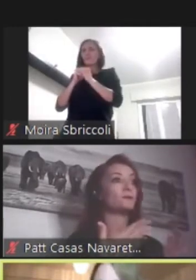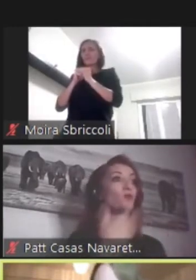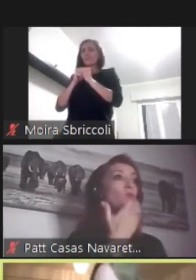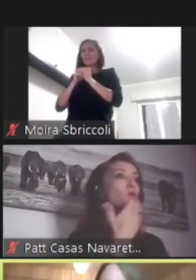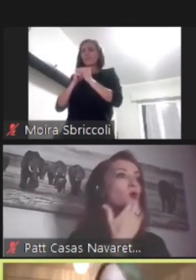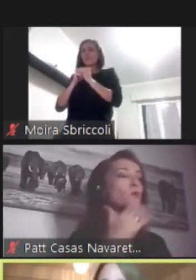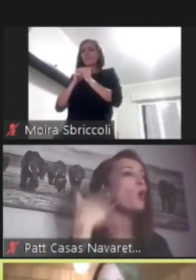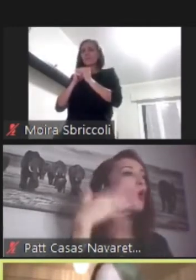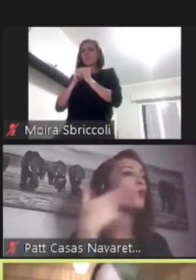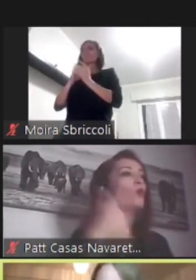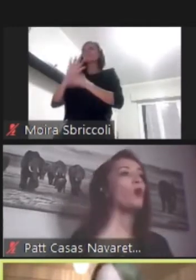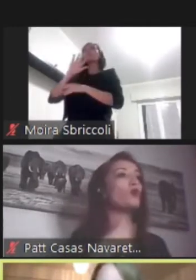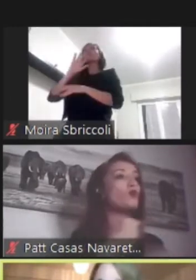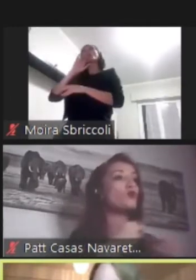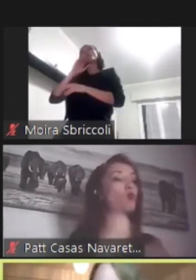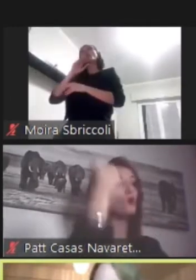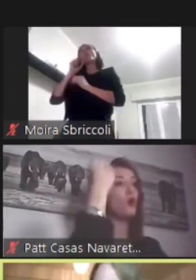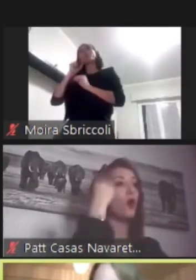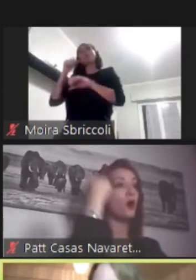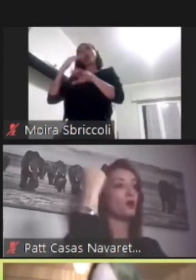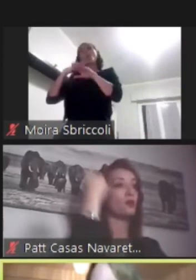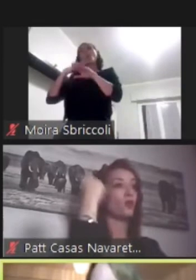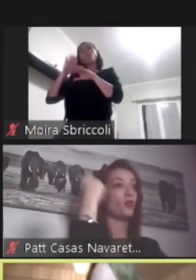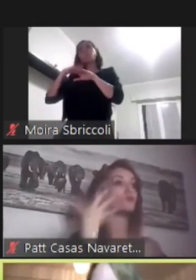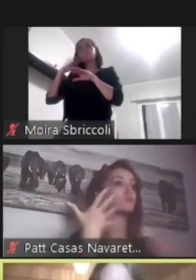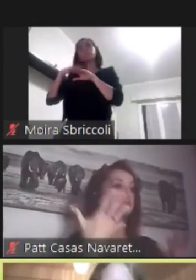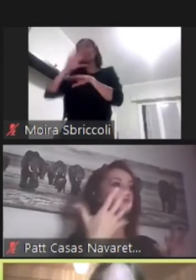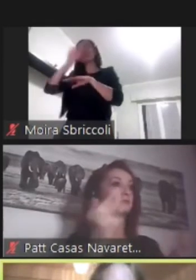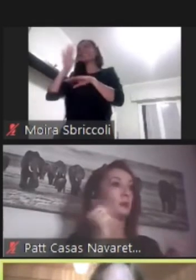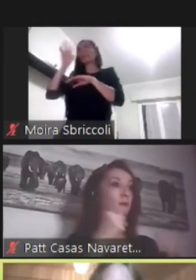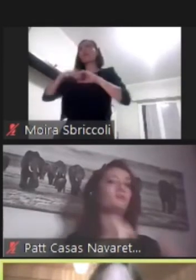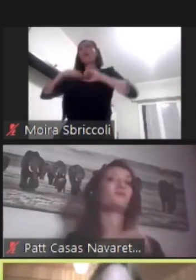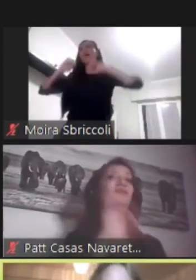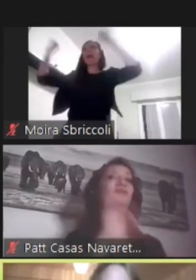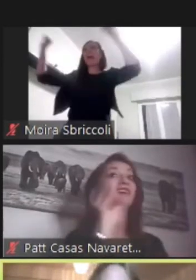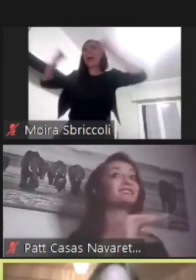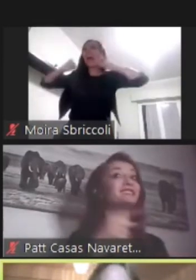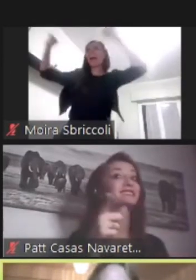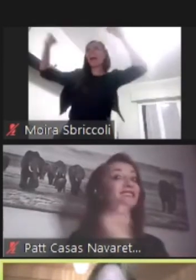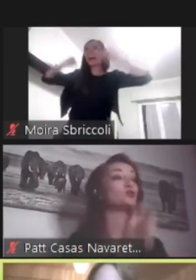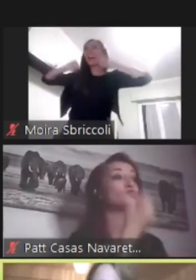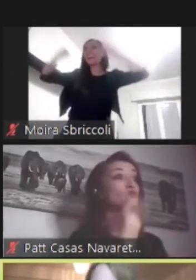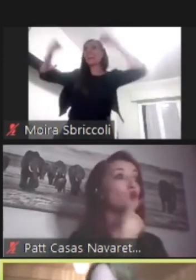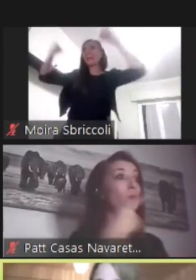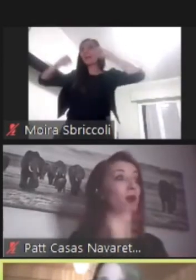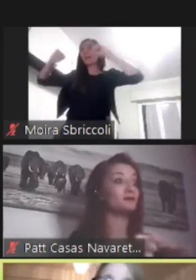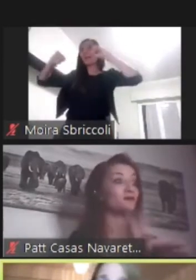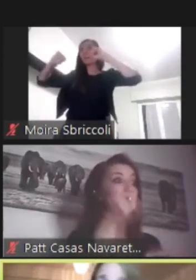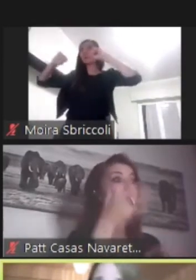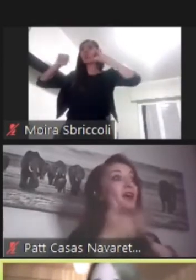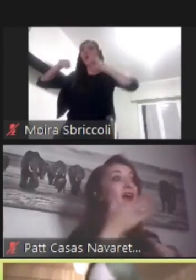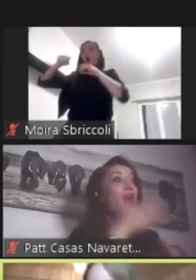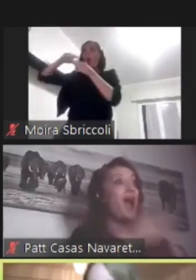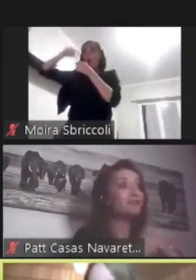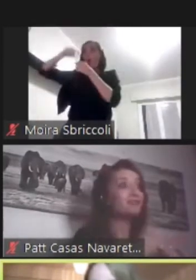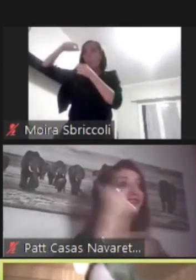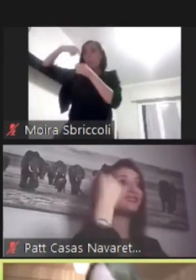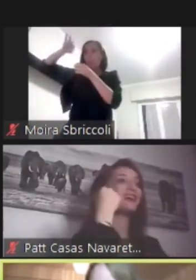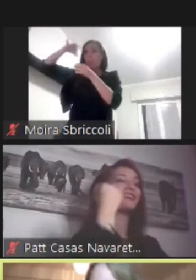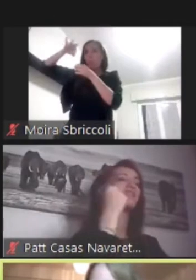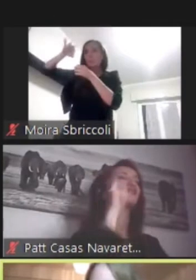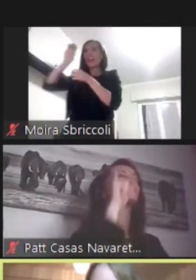the heart and, of course, the endurance of your workout as well. Number 6, it boosts